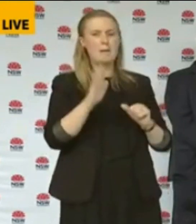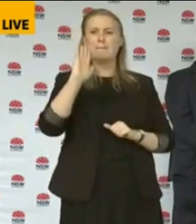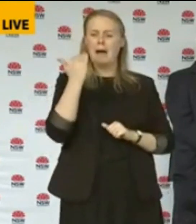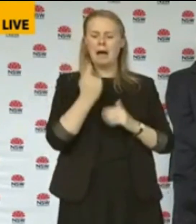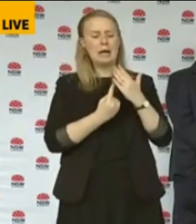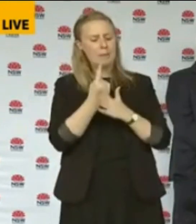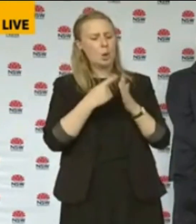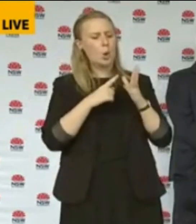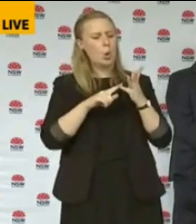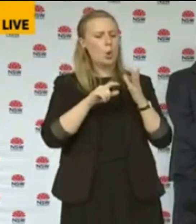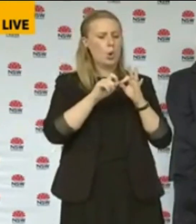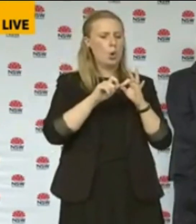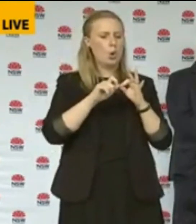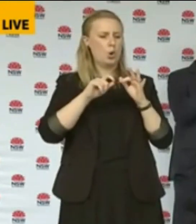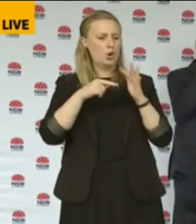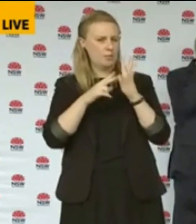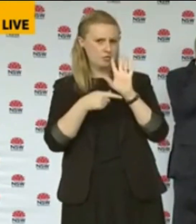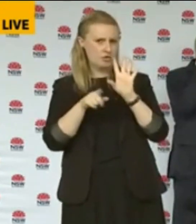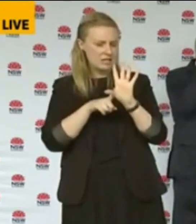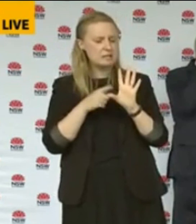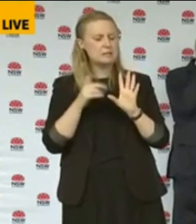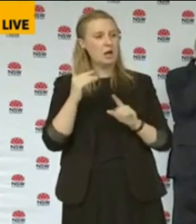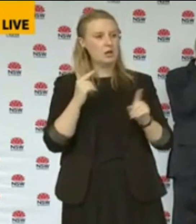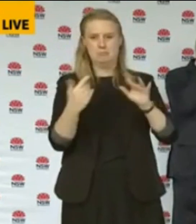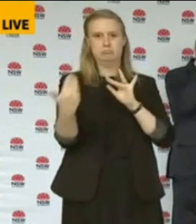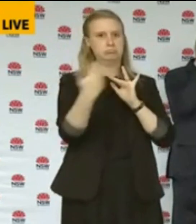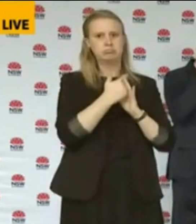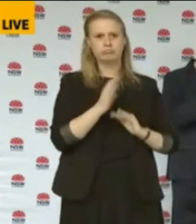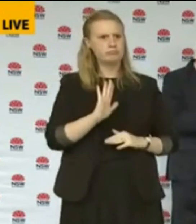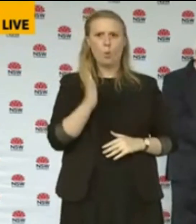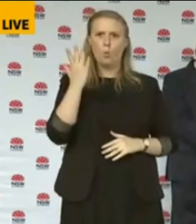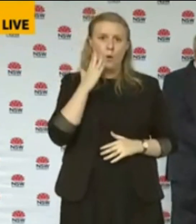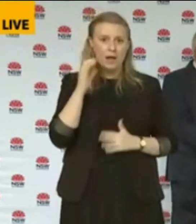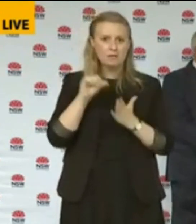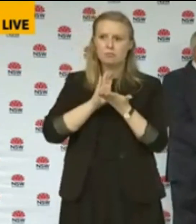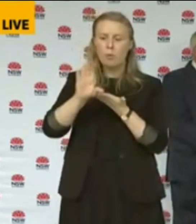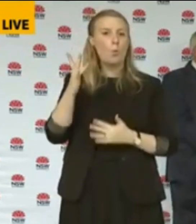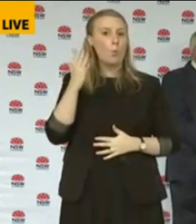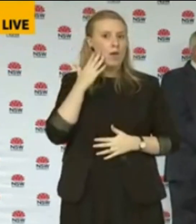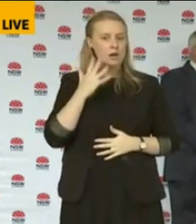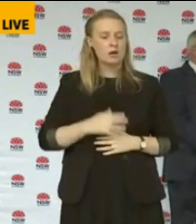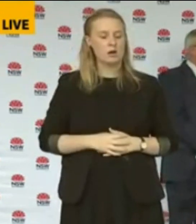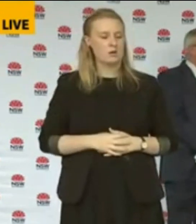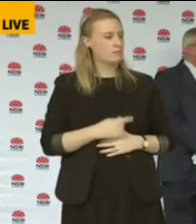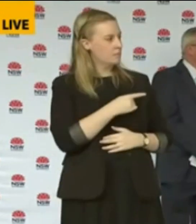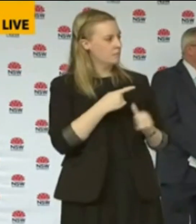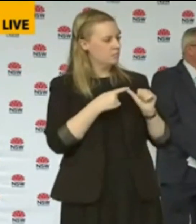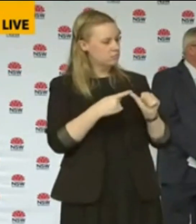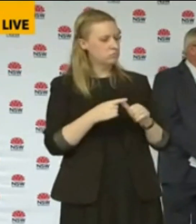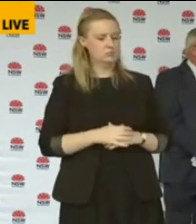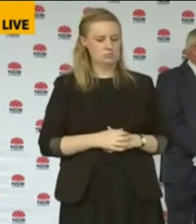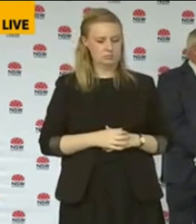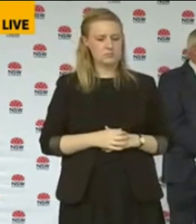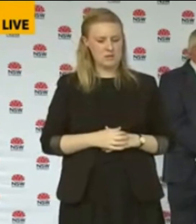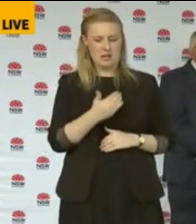the impact. Yeah. Well, I can tell you that this morning in our crisis cabinet meeting, the Treasurer, Dominic Perrottet, informed